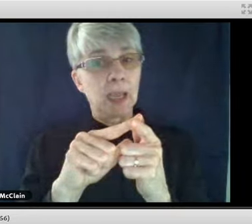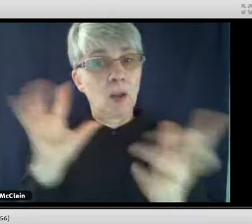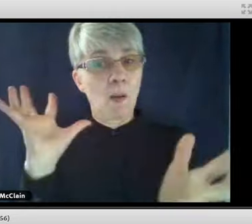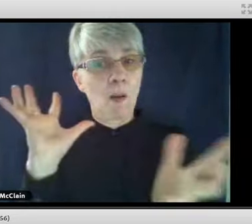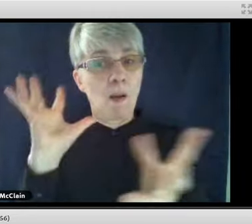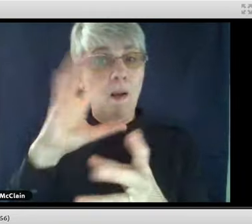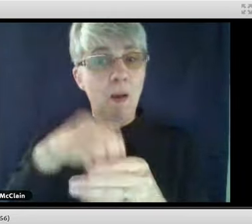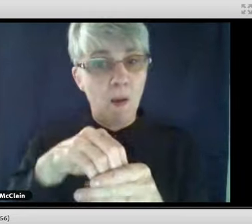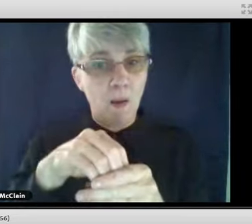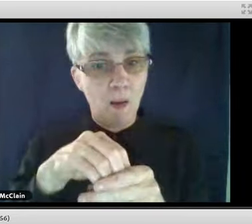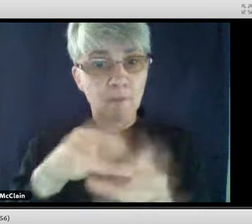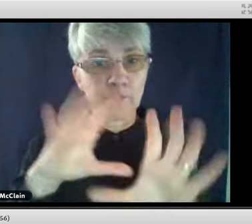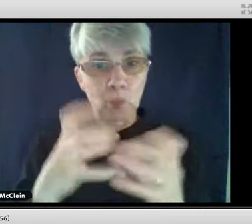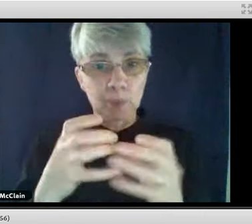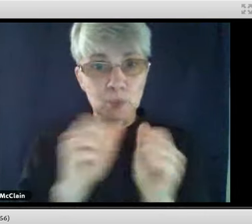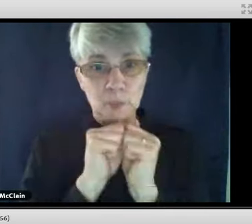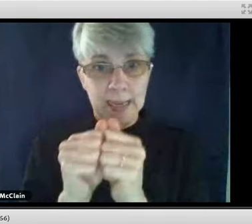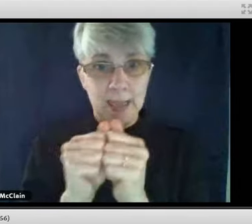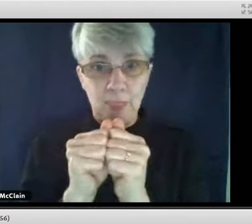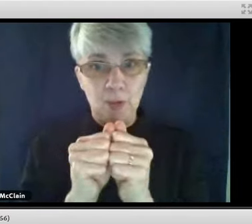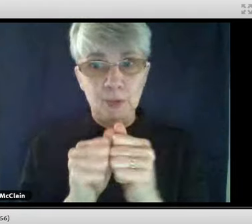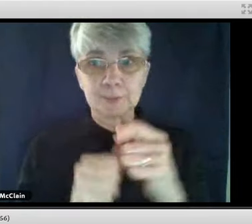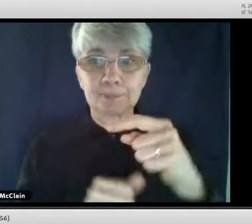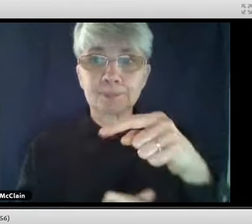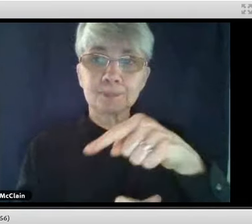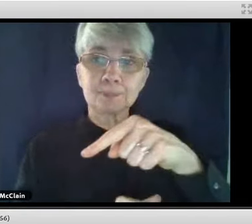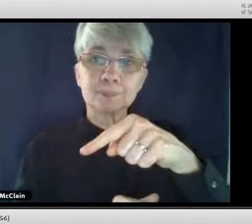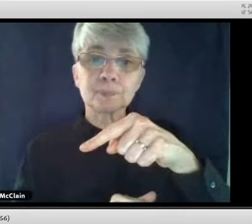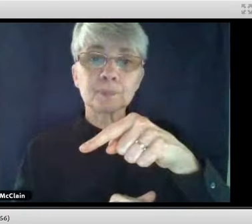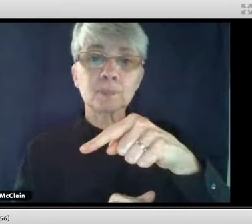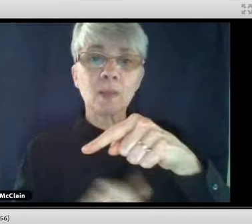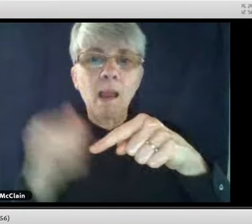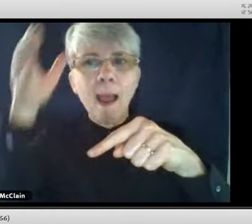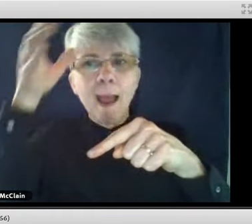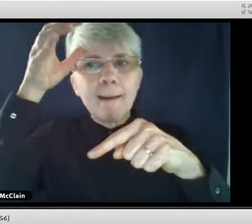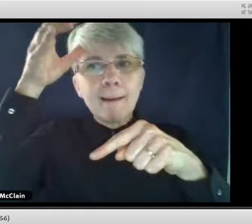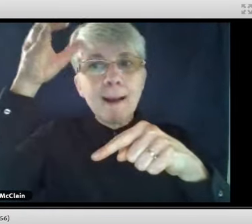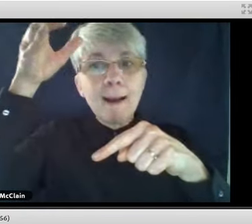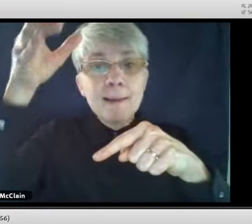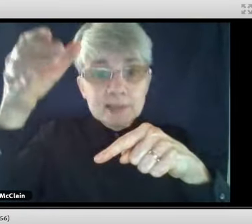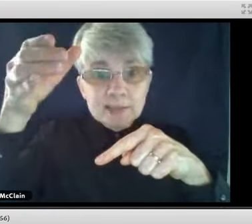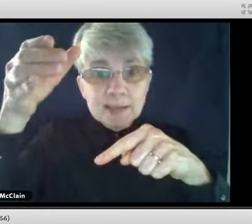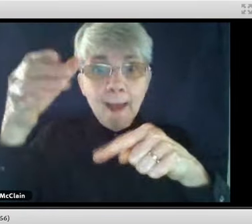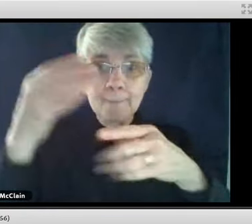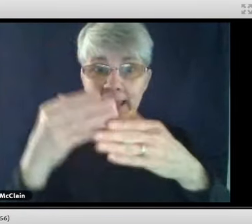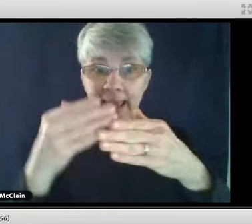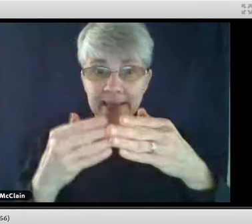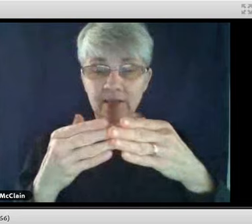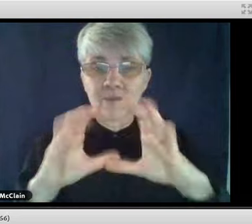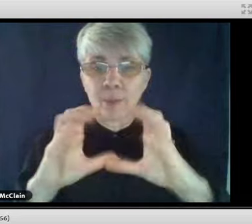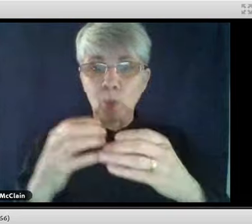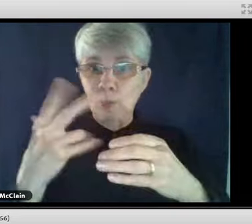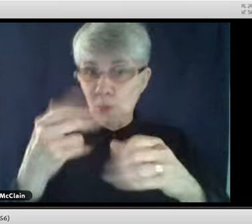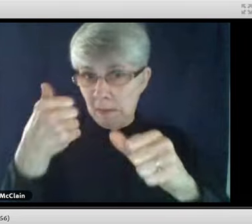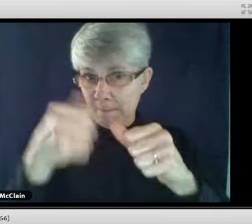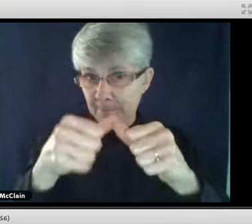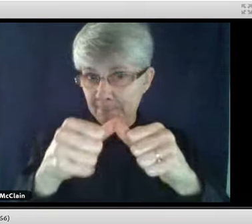the groups, here I have a concept entity from group 3. Remember, those